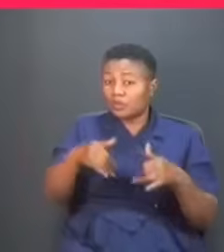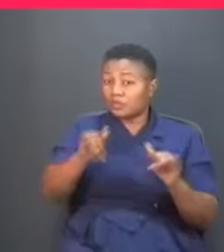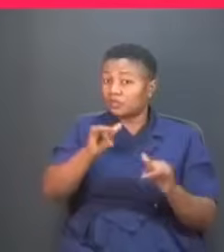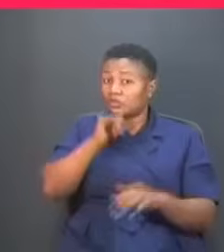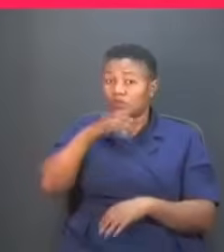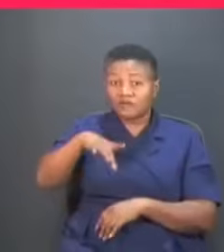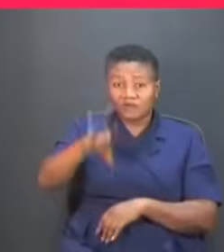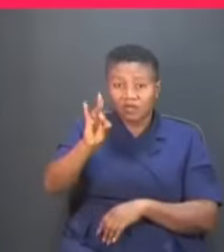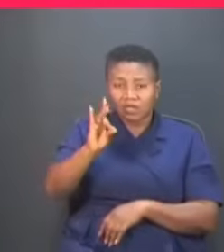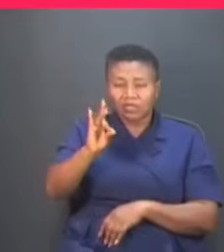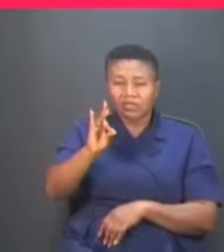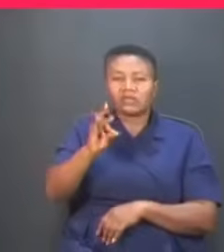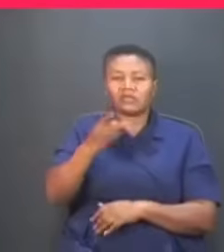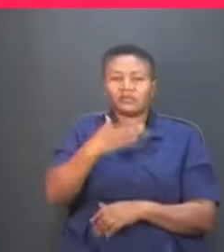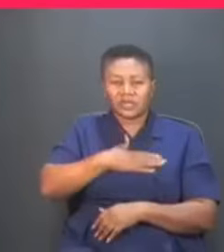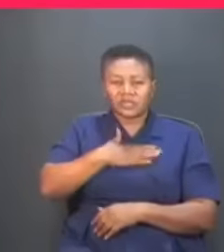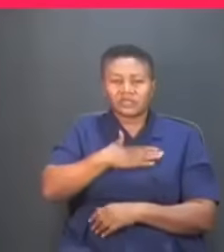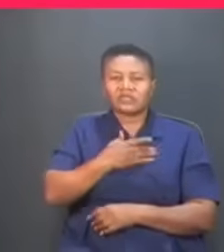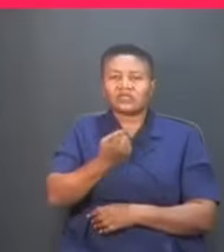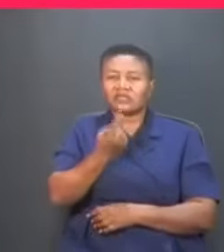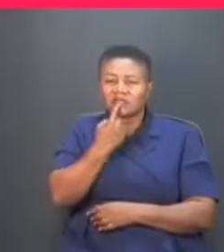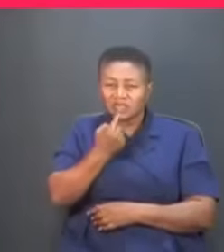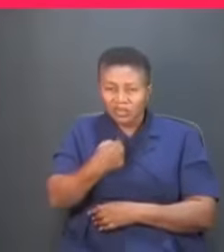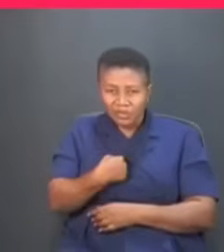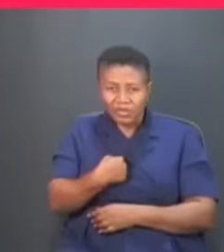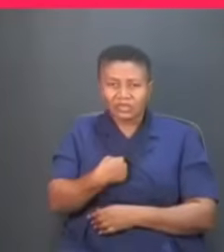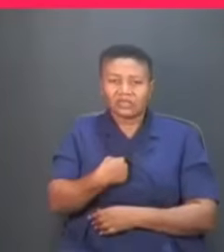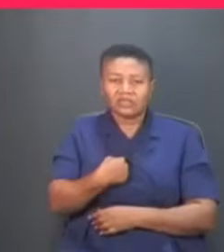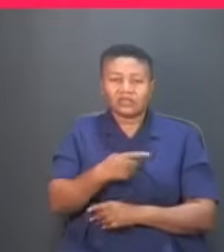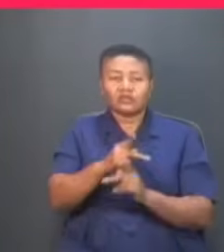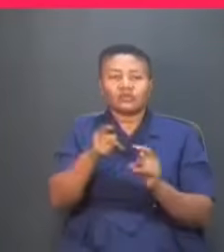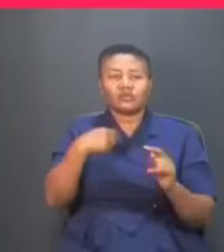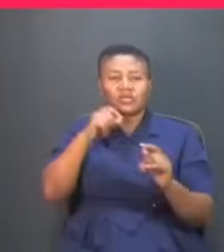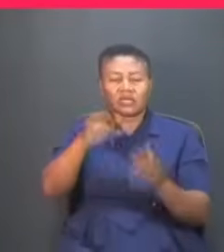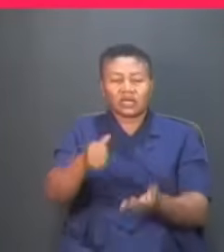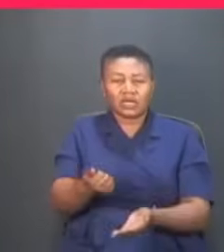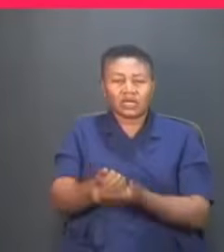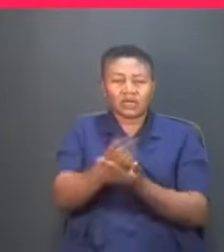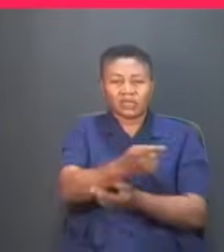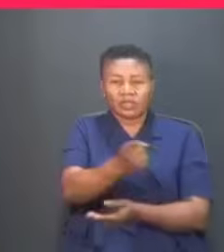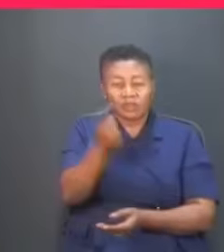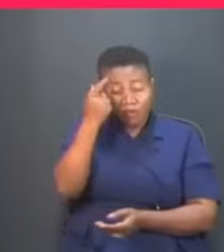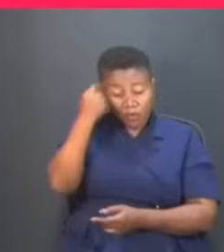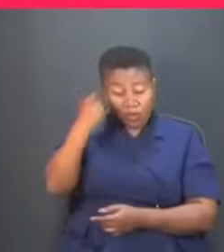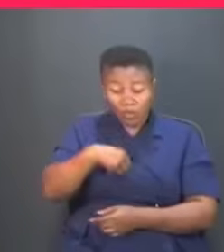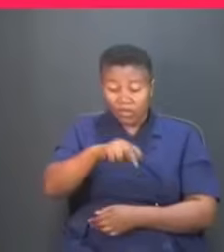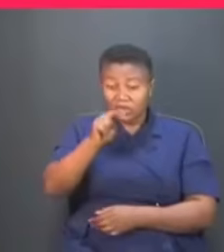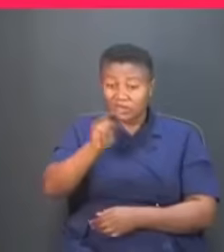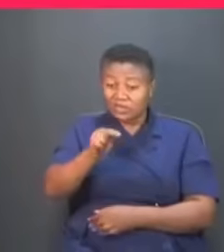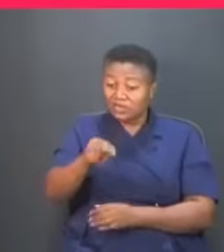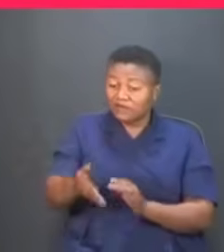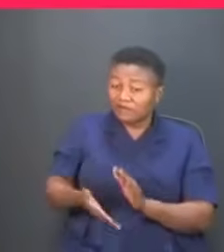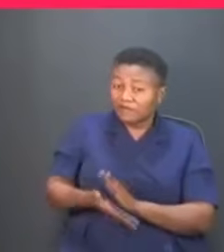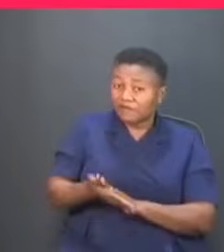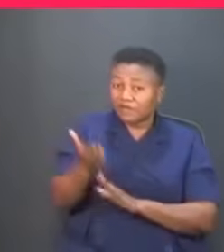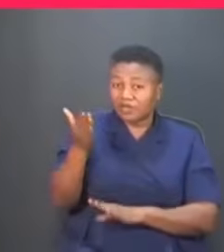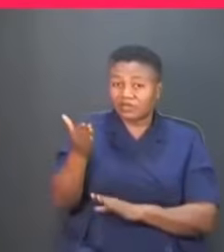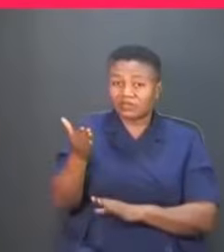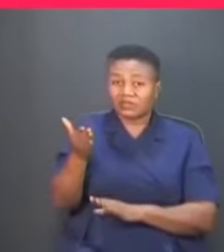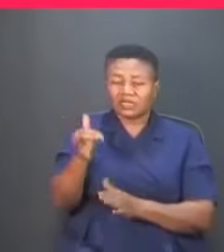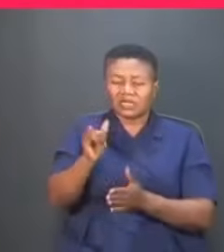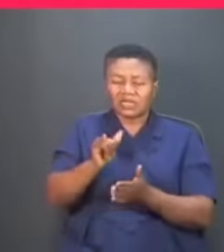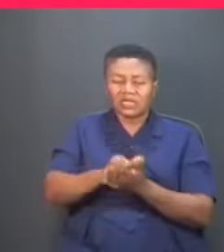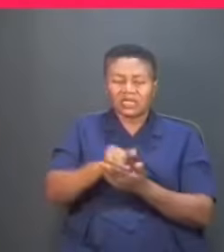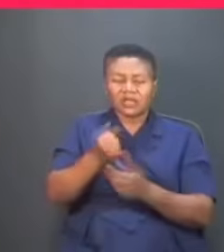to me. I will assist you to do so. Well, we need it urgently. That has delayed